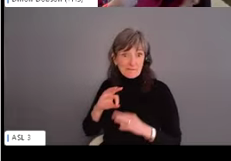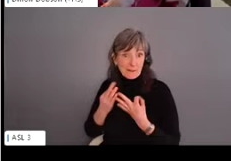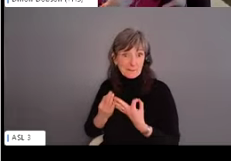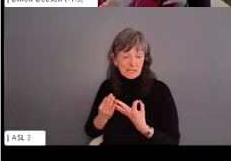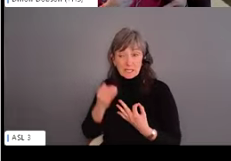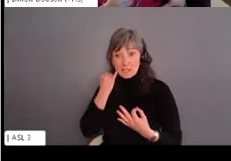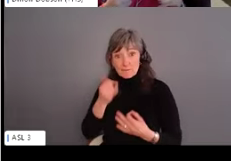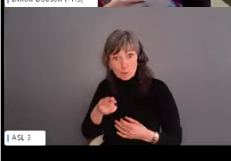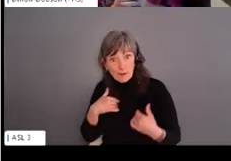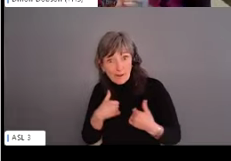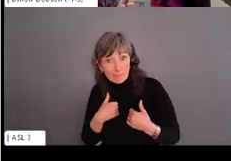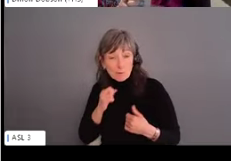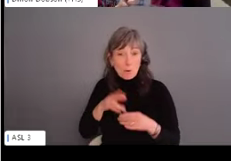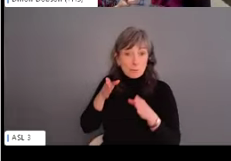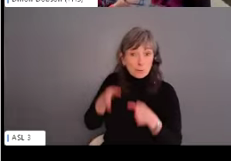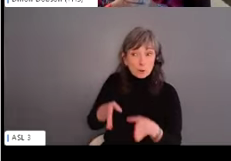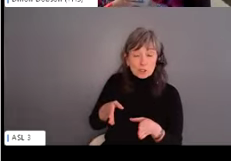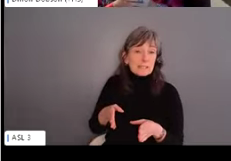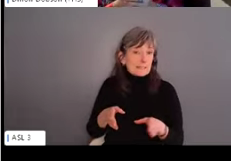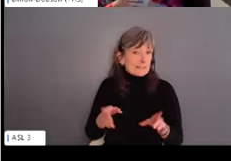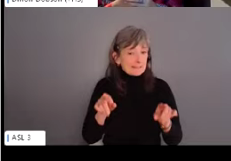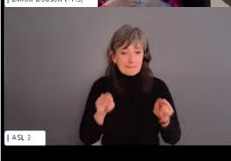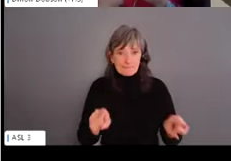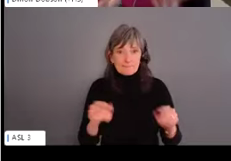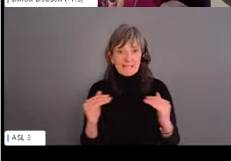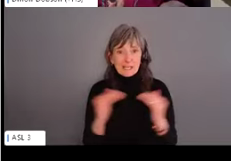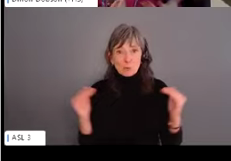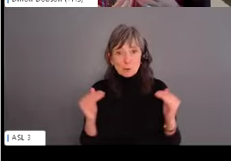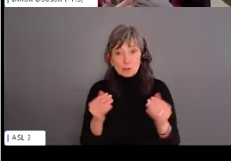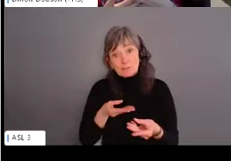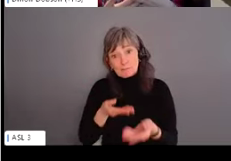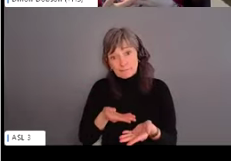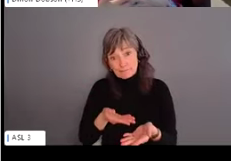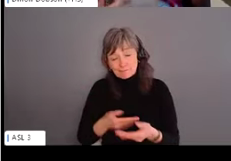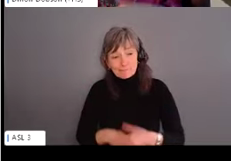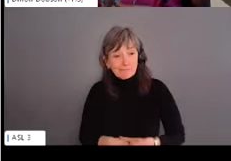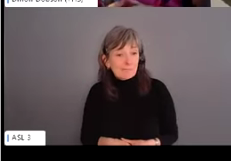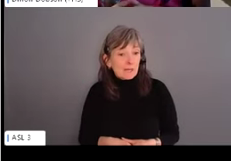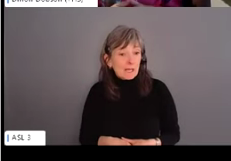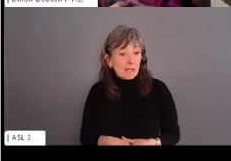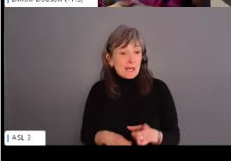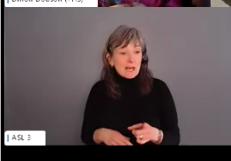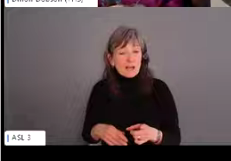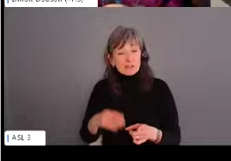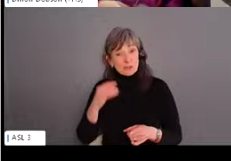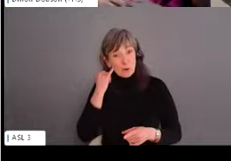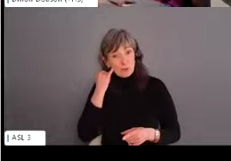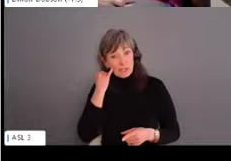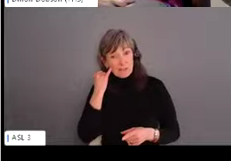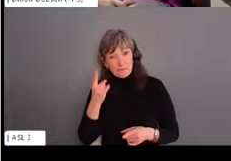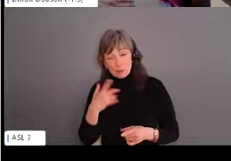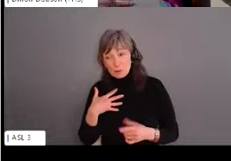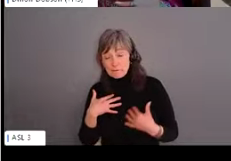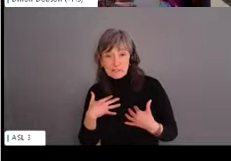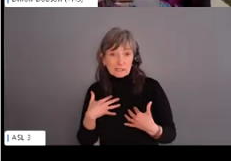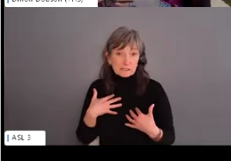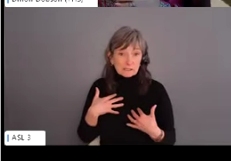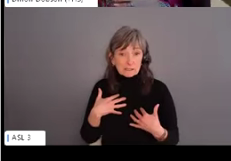animal or non-animal. And that the idea that you may be experiencing vulnerability, whether due